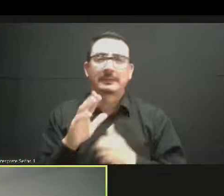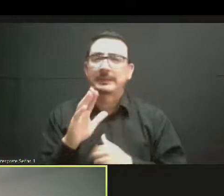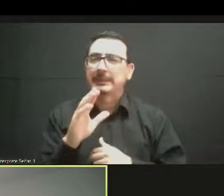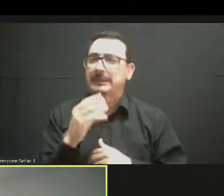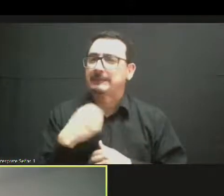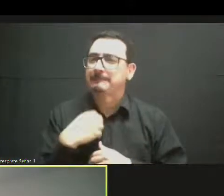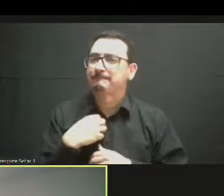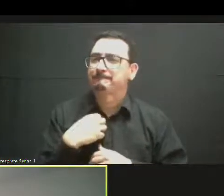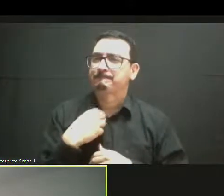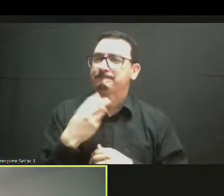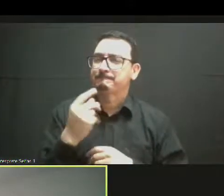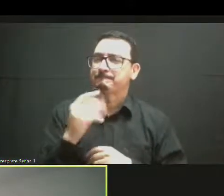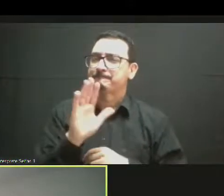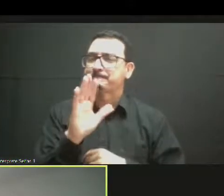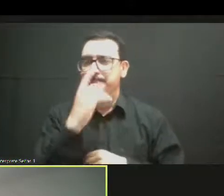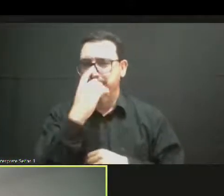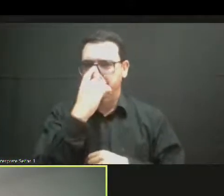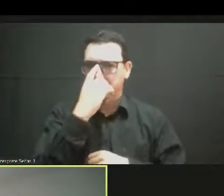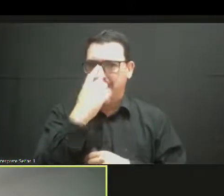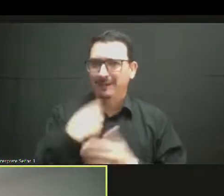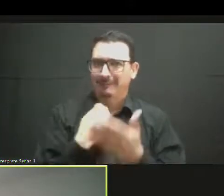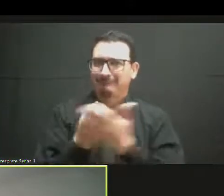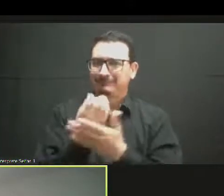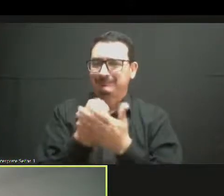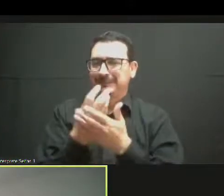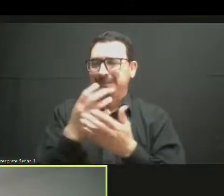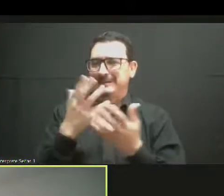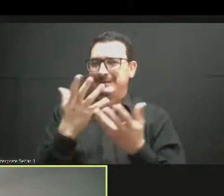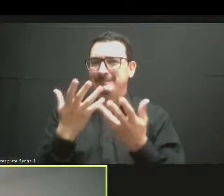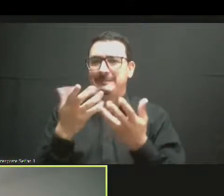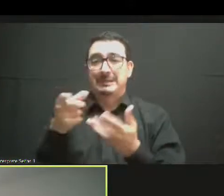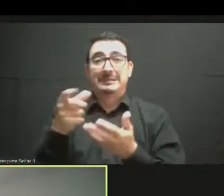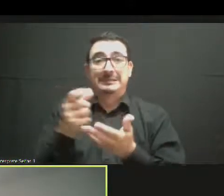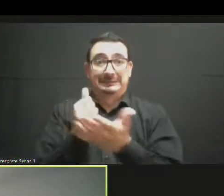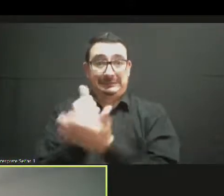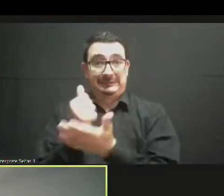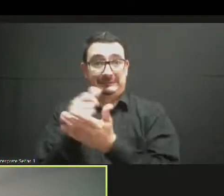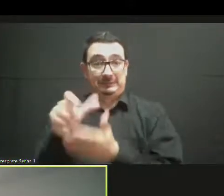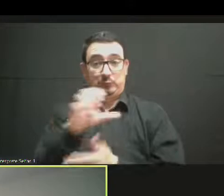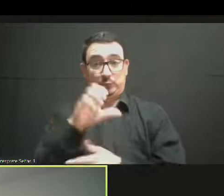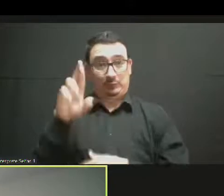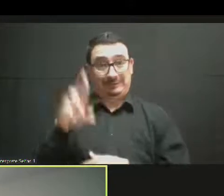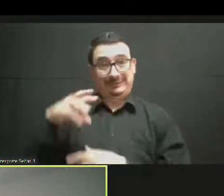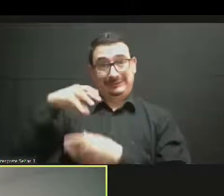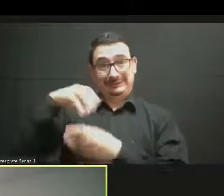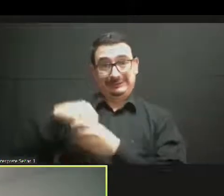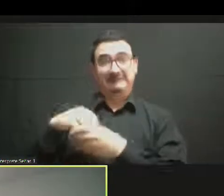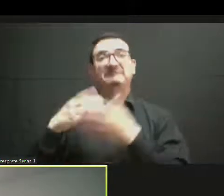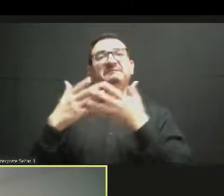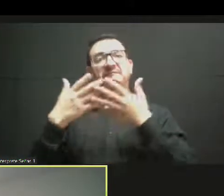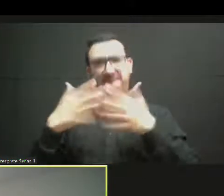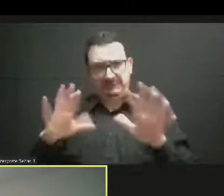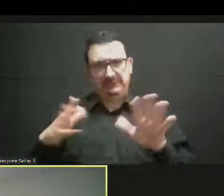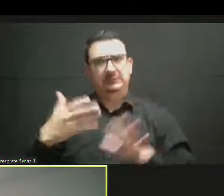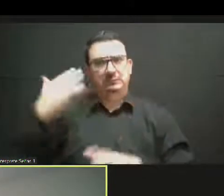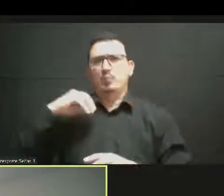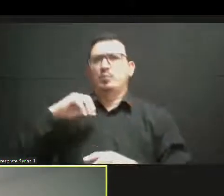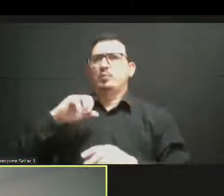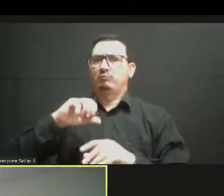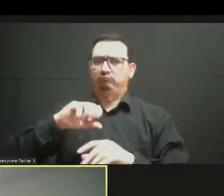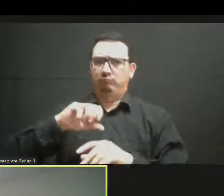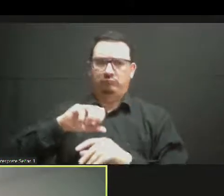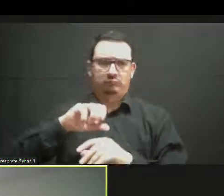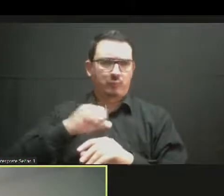services, Costa Rica has been, I would say, successful as well in attracting medical device manufacturing and also what we call